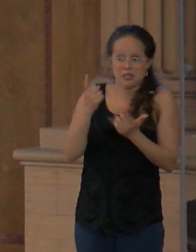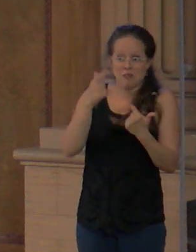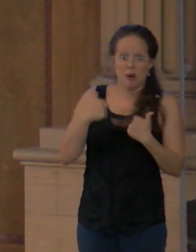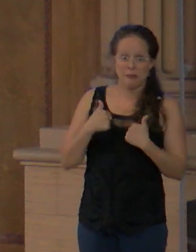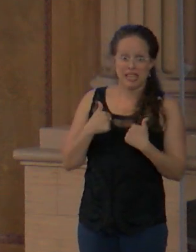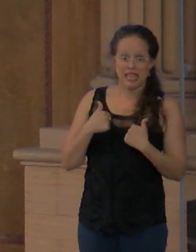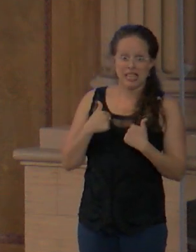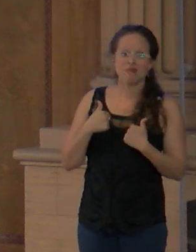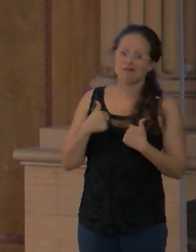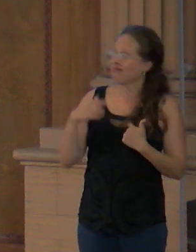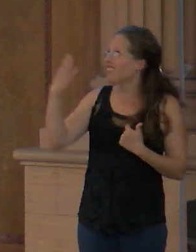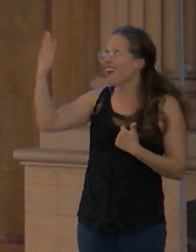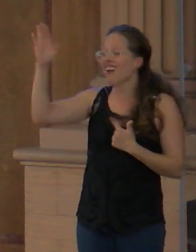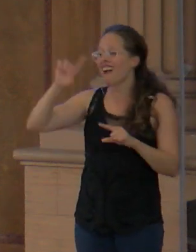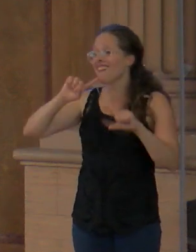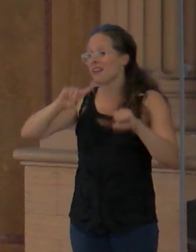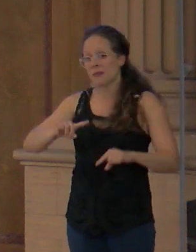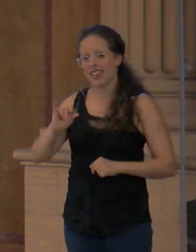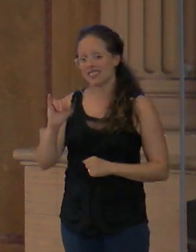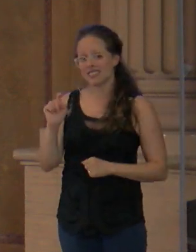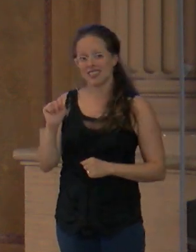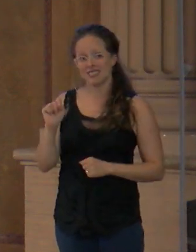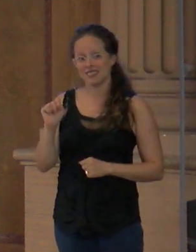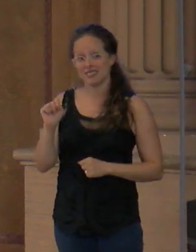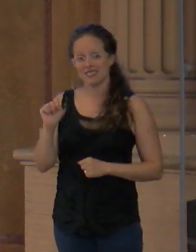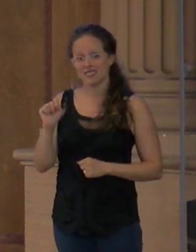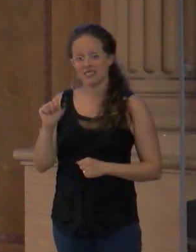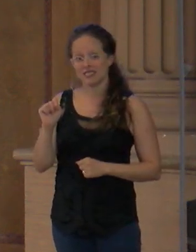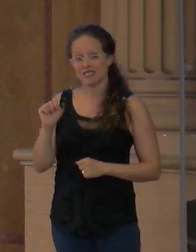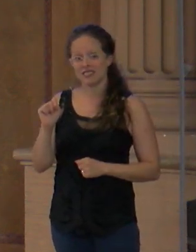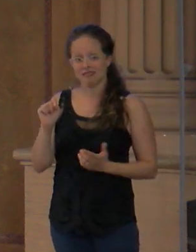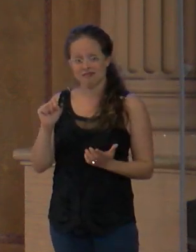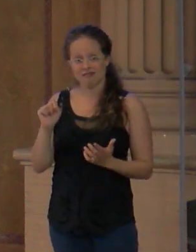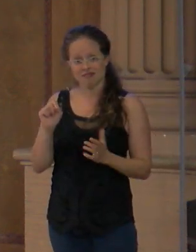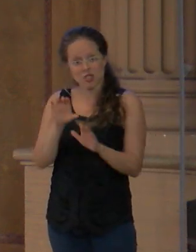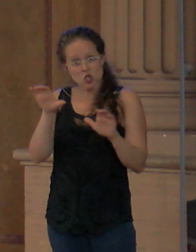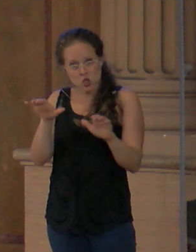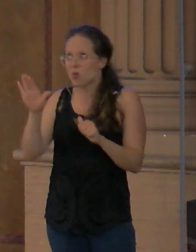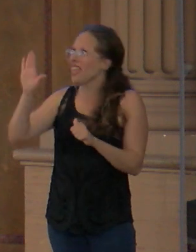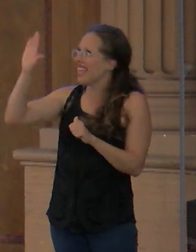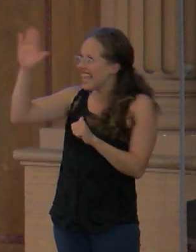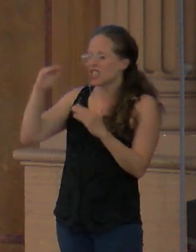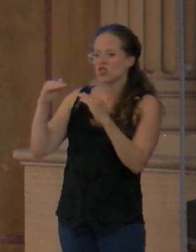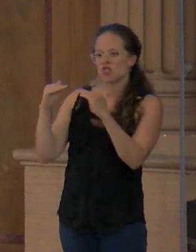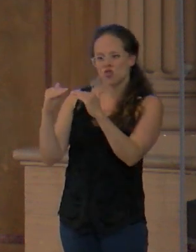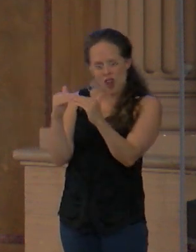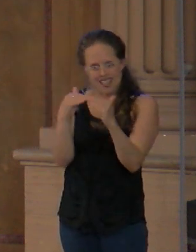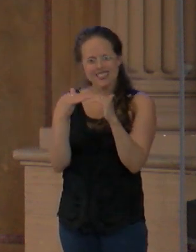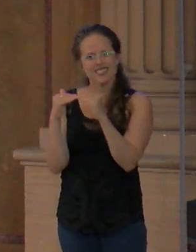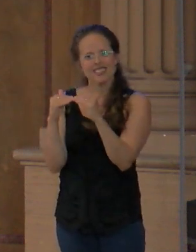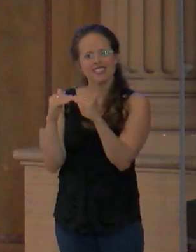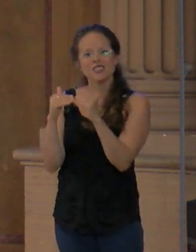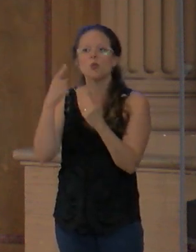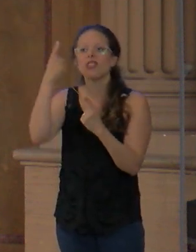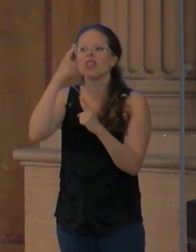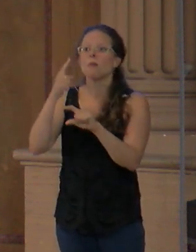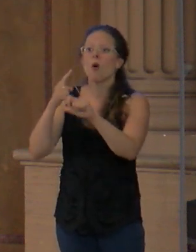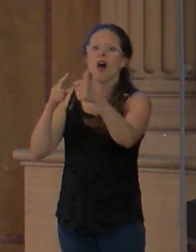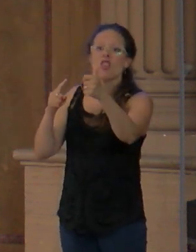commands that kind of living as the life that is doing the justice that he requires, where we consider others before